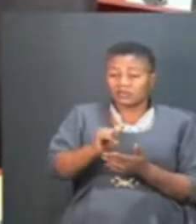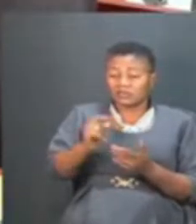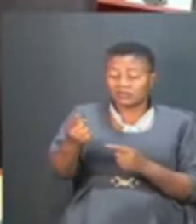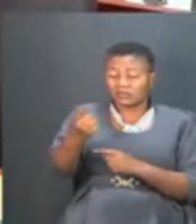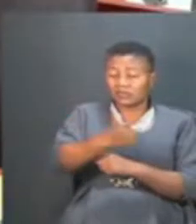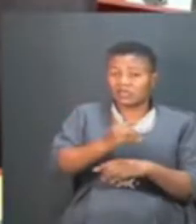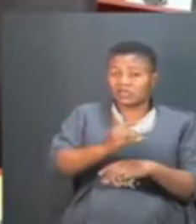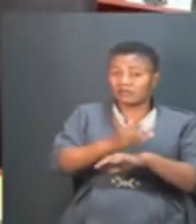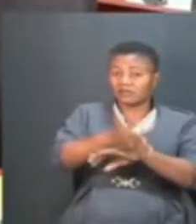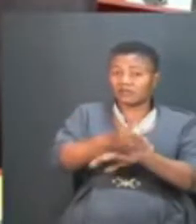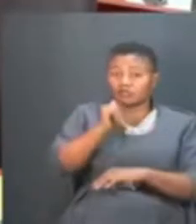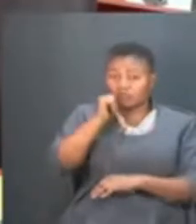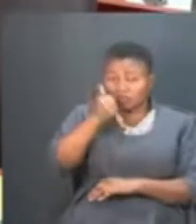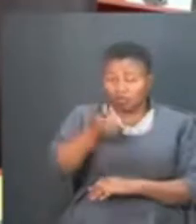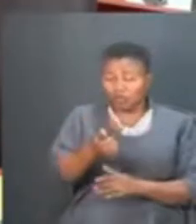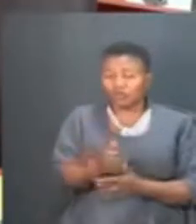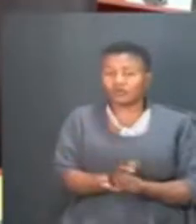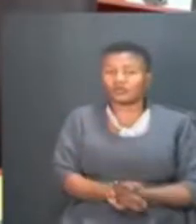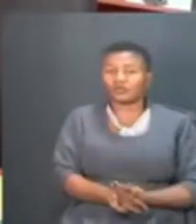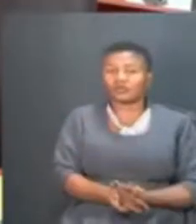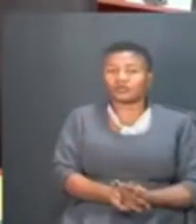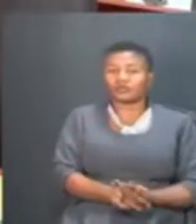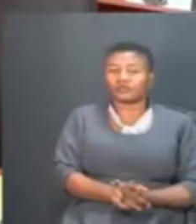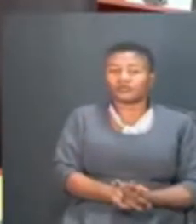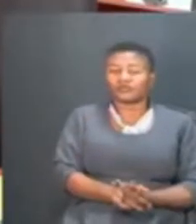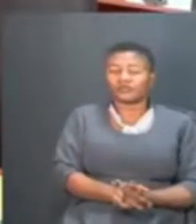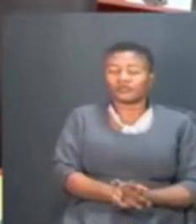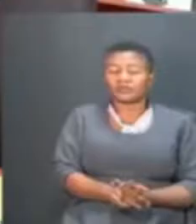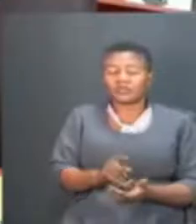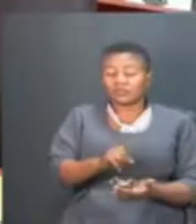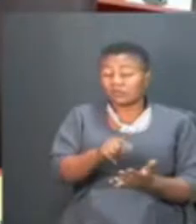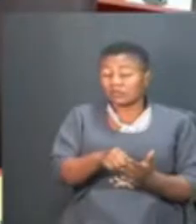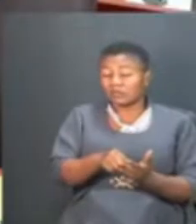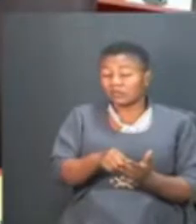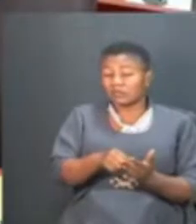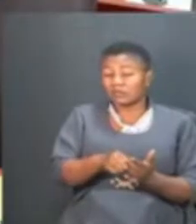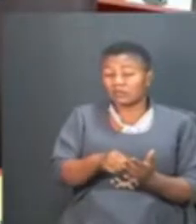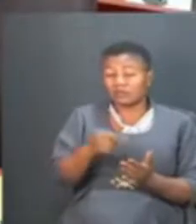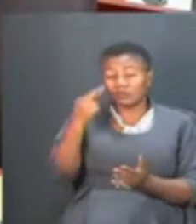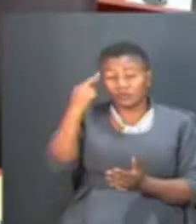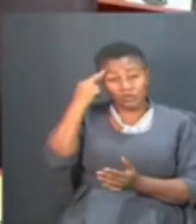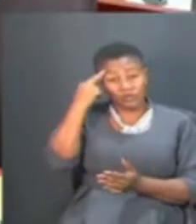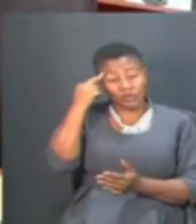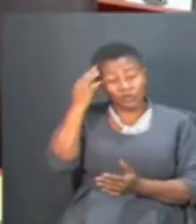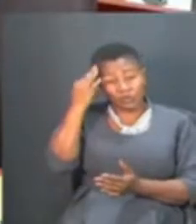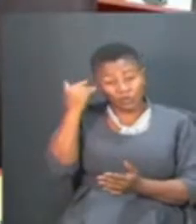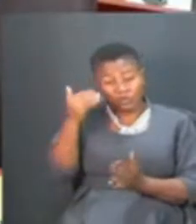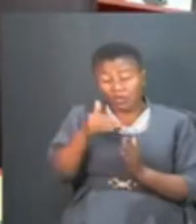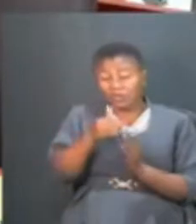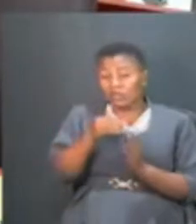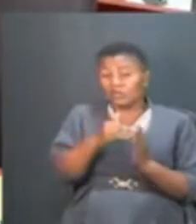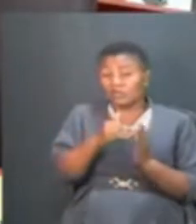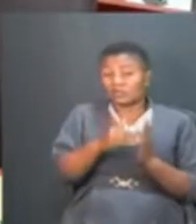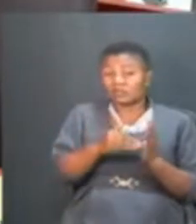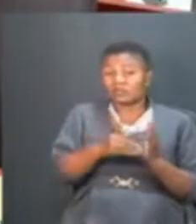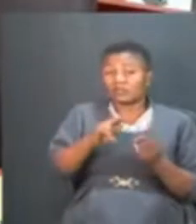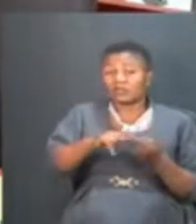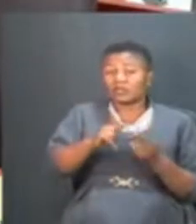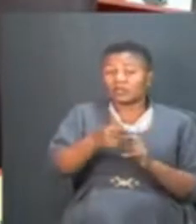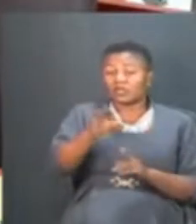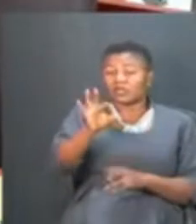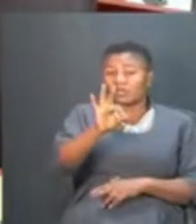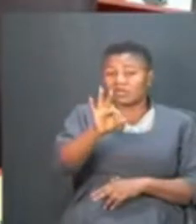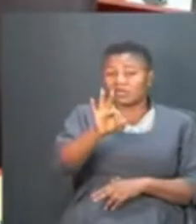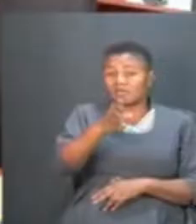Speaker, these are the reasons why the items number 9 and 12 will